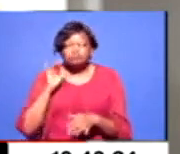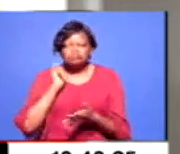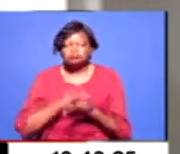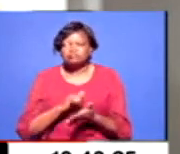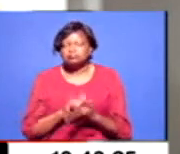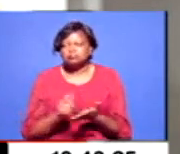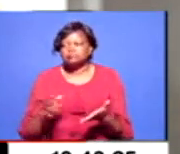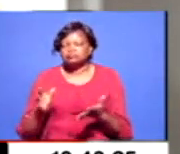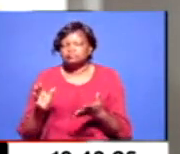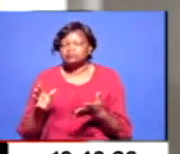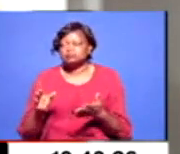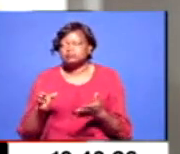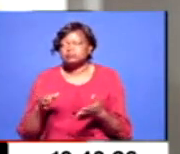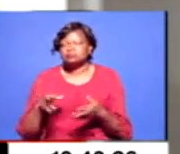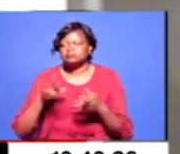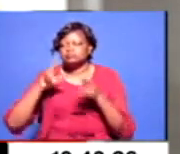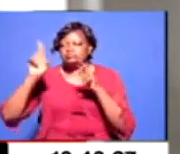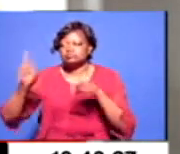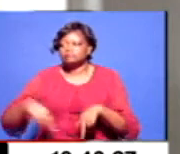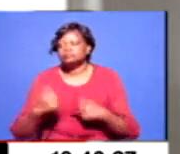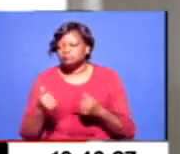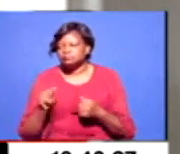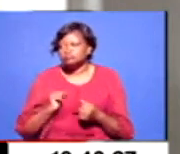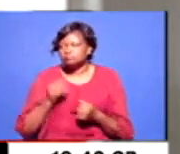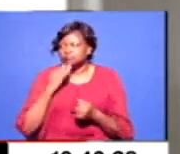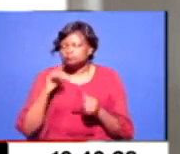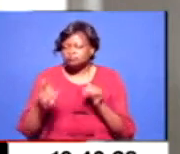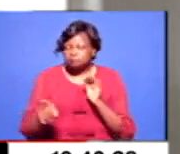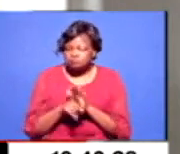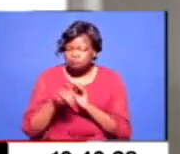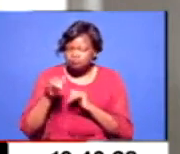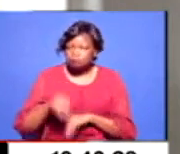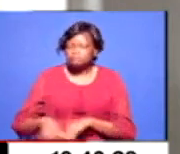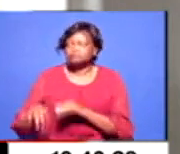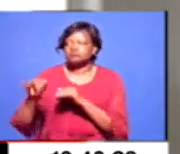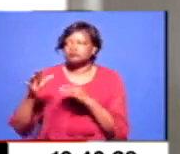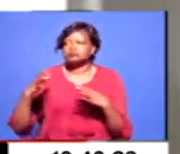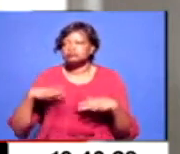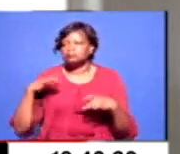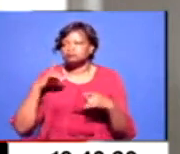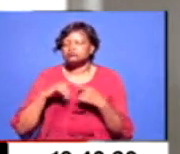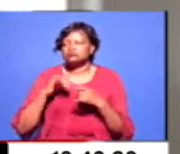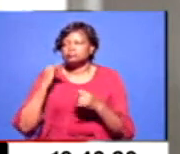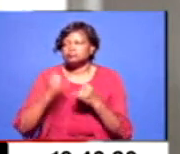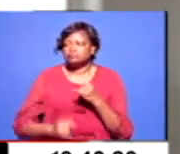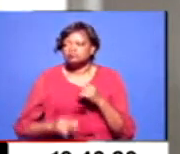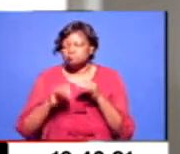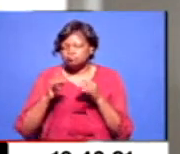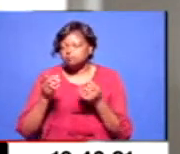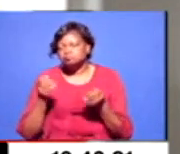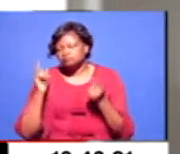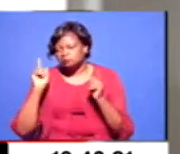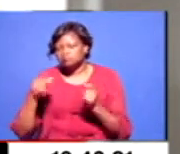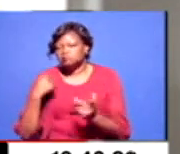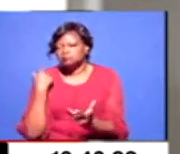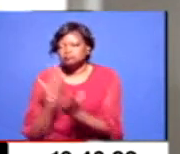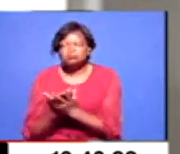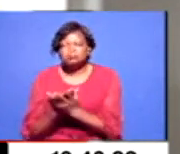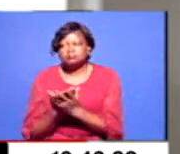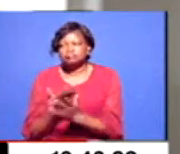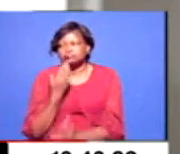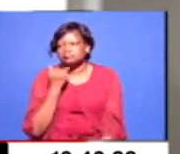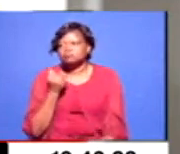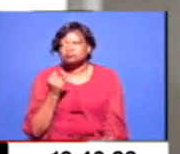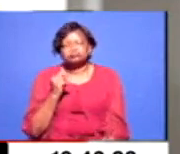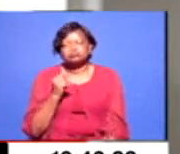defiled another girl. Mm-hmm. Why don't the law follow this guy up to the end? If they need to be put and locked up, I think that will be a good